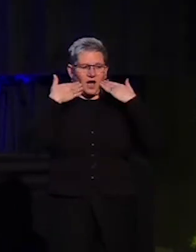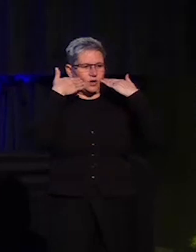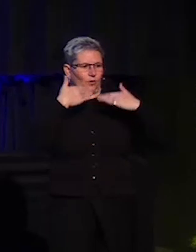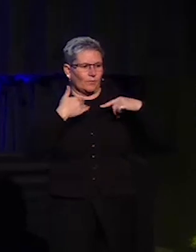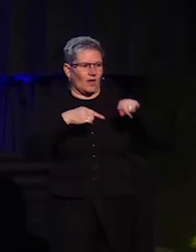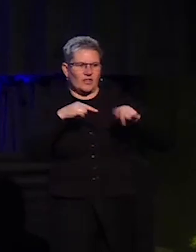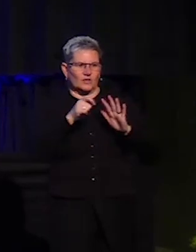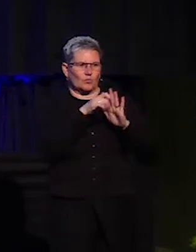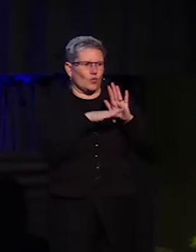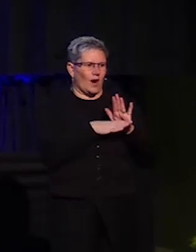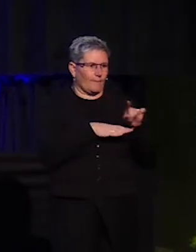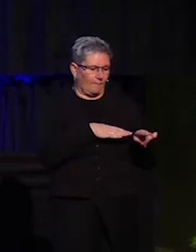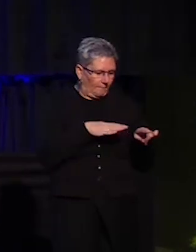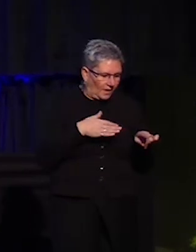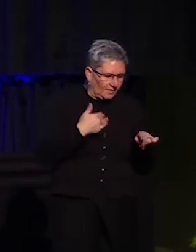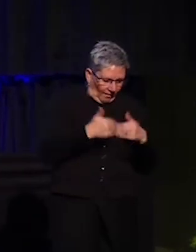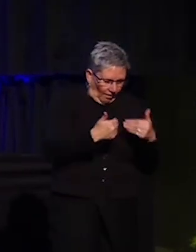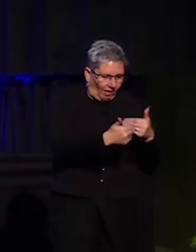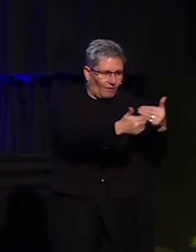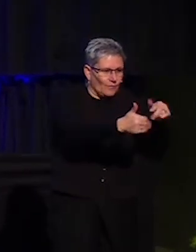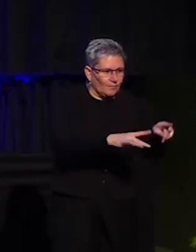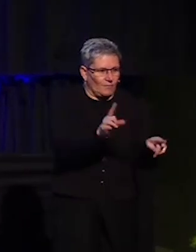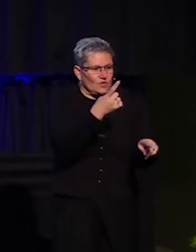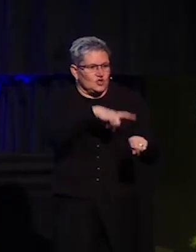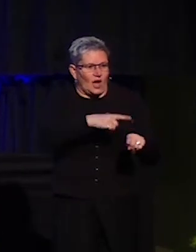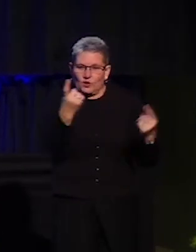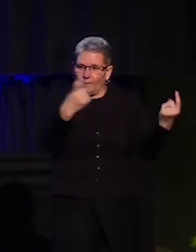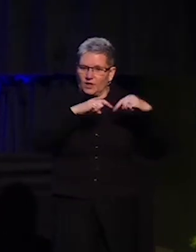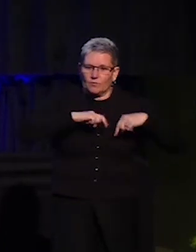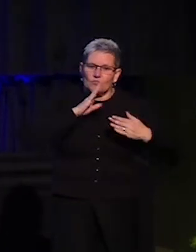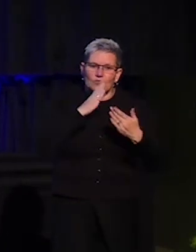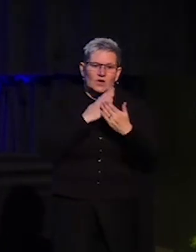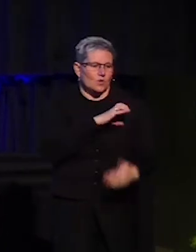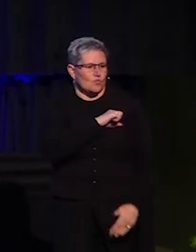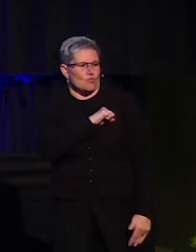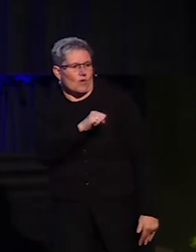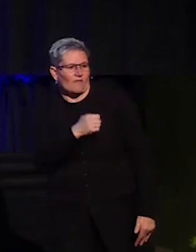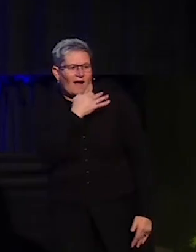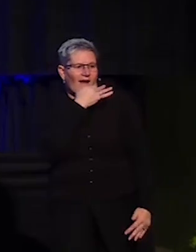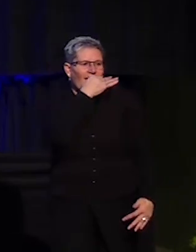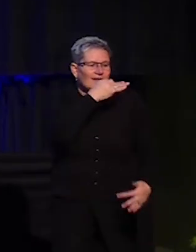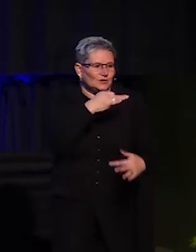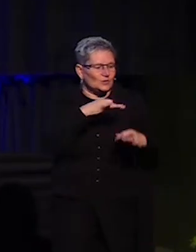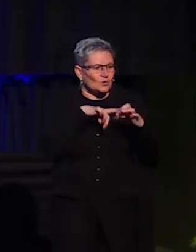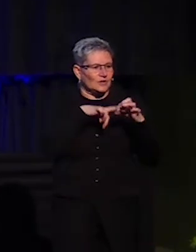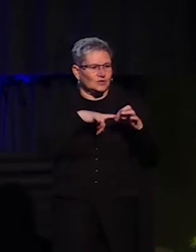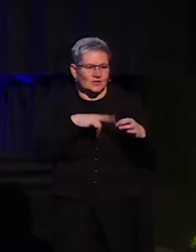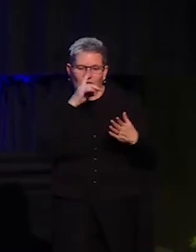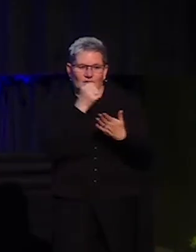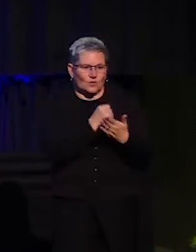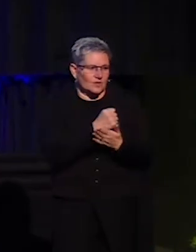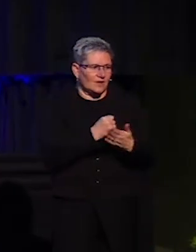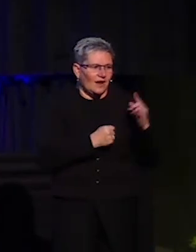the program. I don't think anyone's finished the program yet. But be brave, ask questions, and be curious. And I could stop here if we were running out of time, but